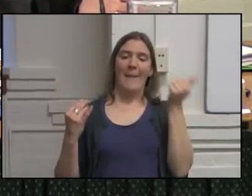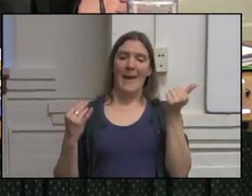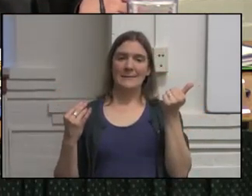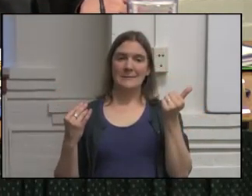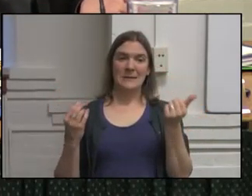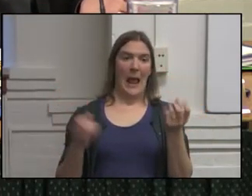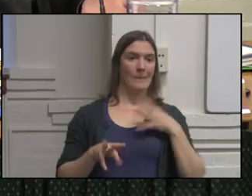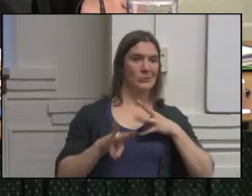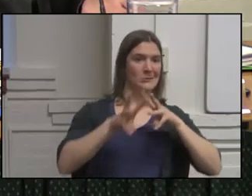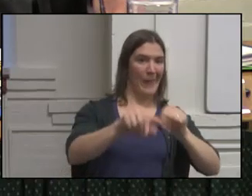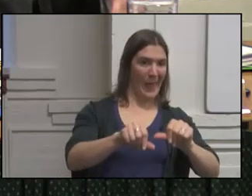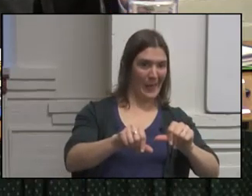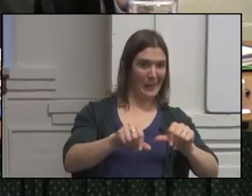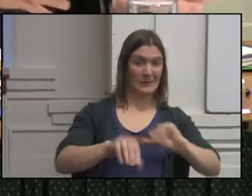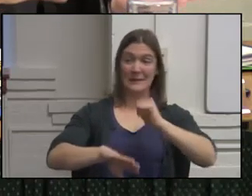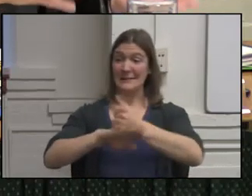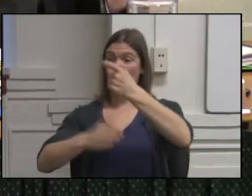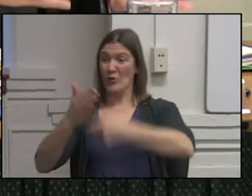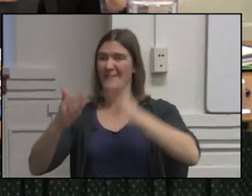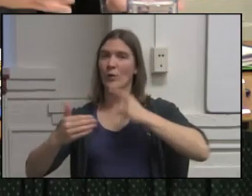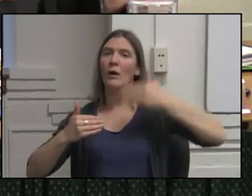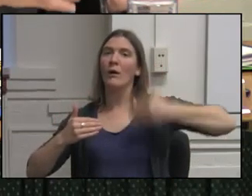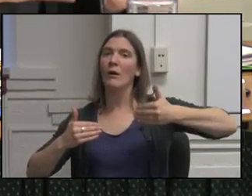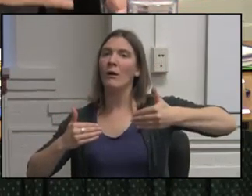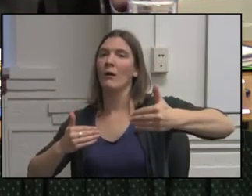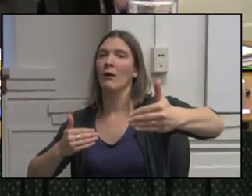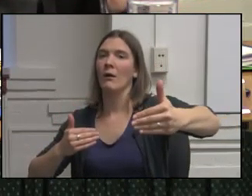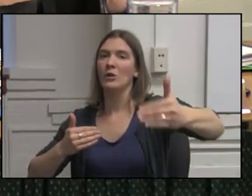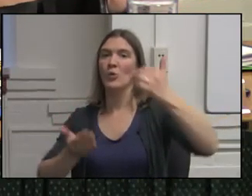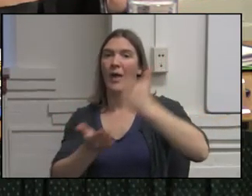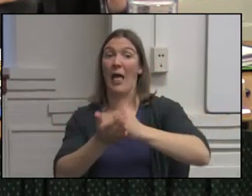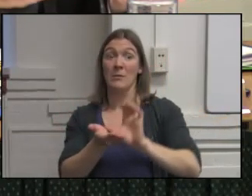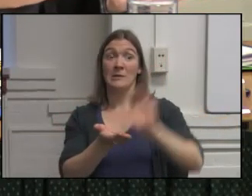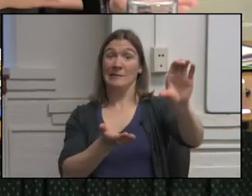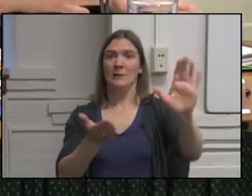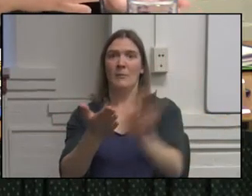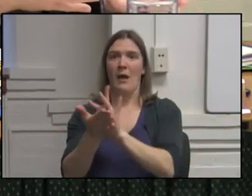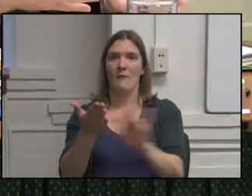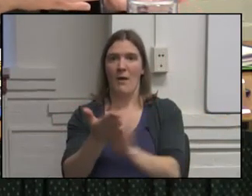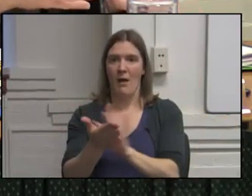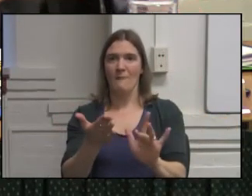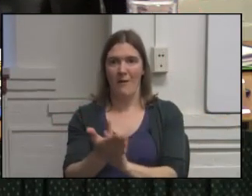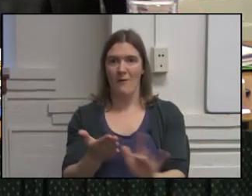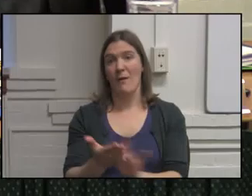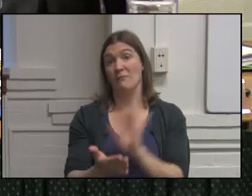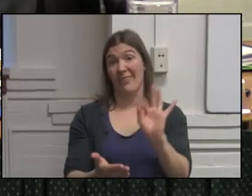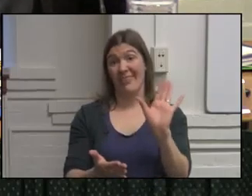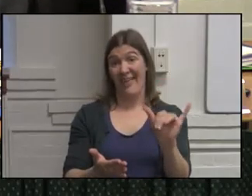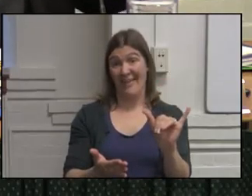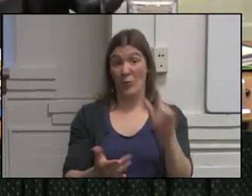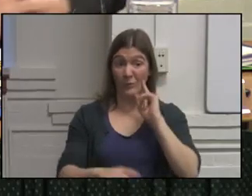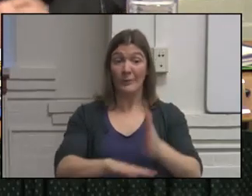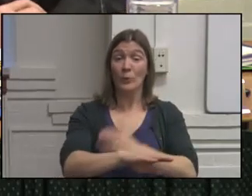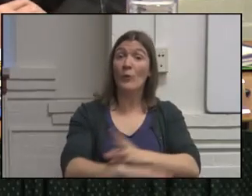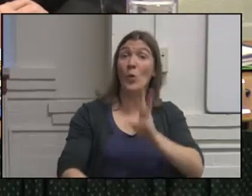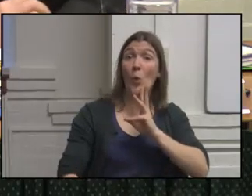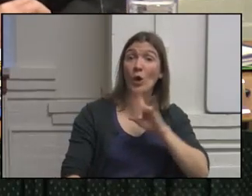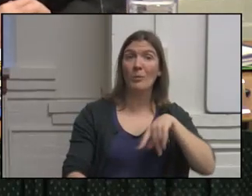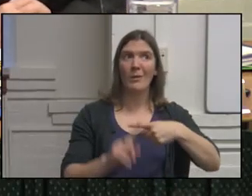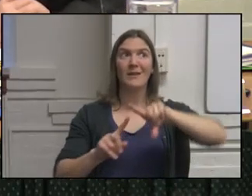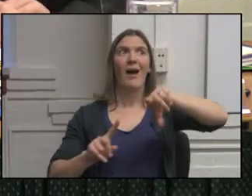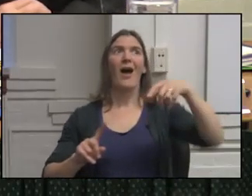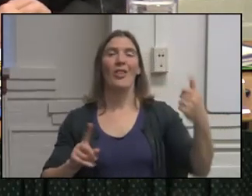look like over the next several years in order to pay for that significant improvement to the water system and other capital